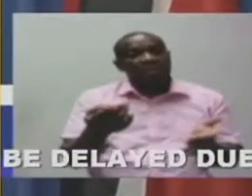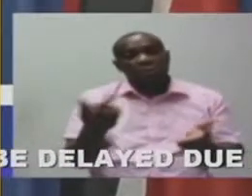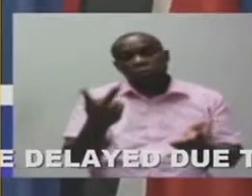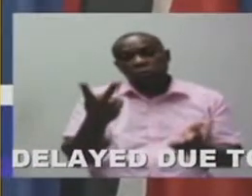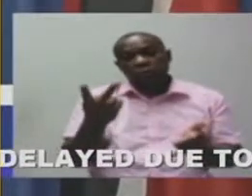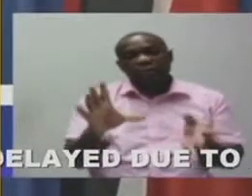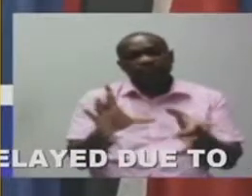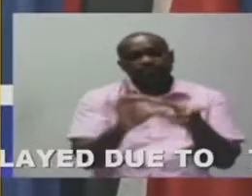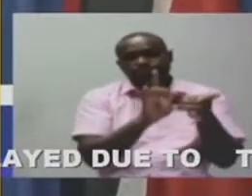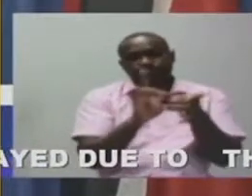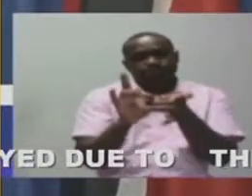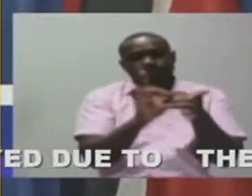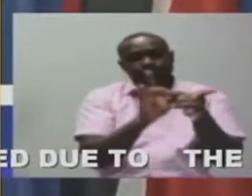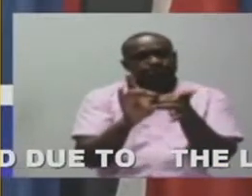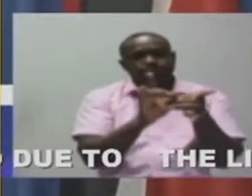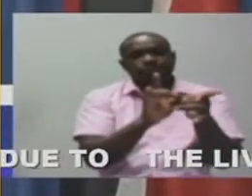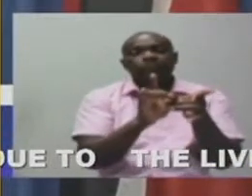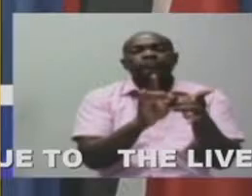There's an age group